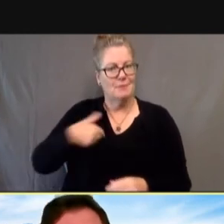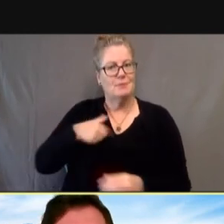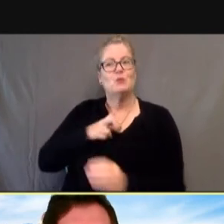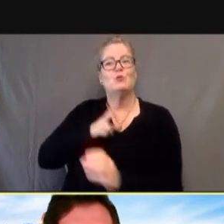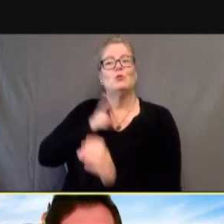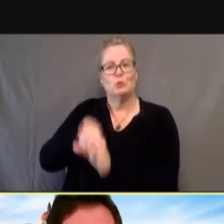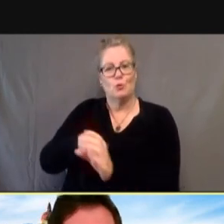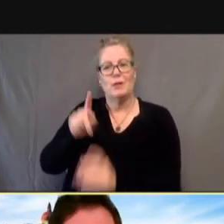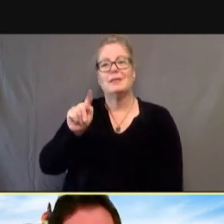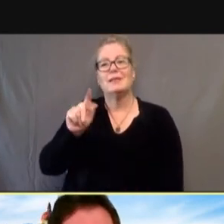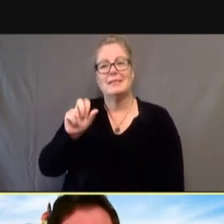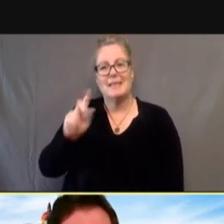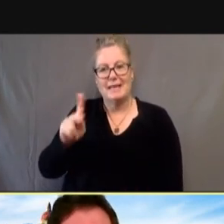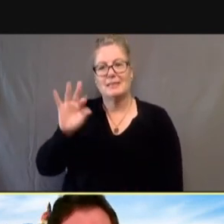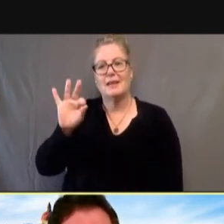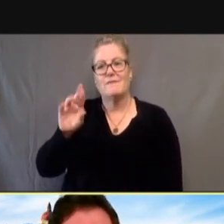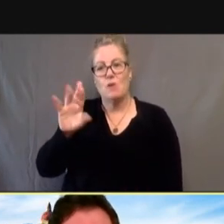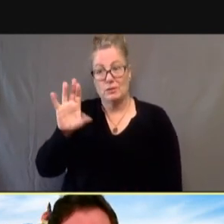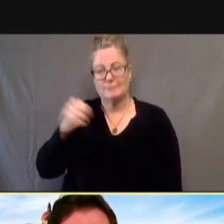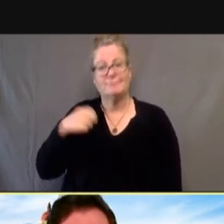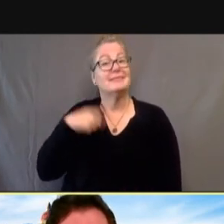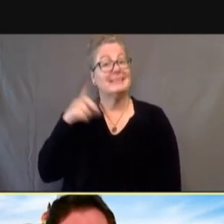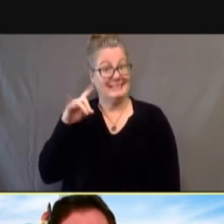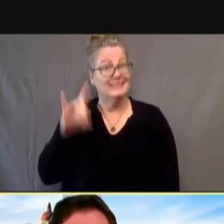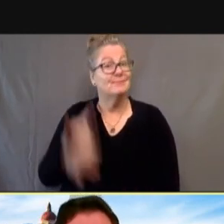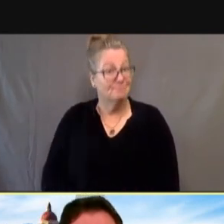have. Next slide.